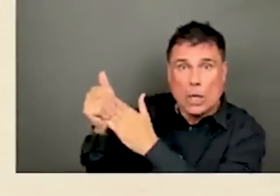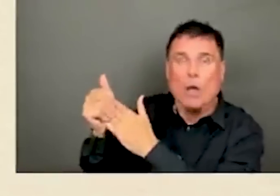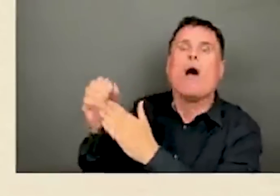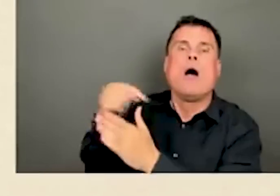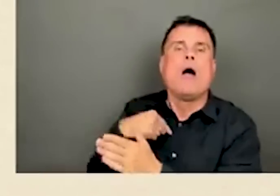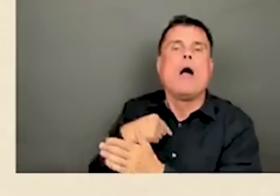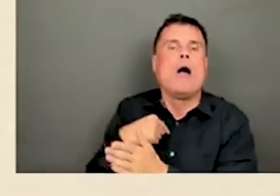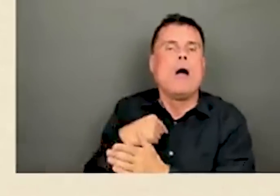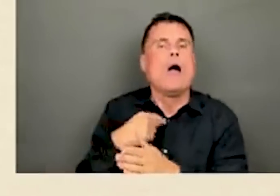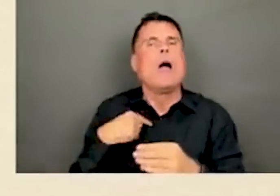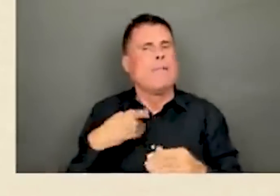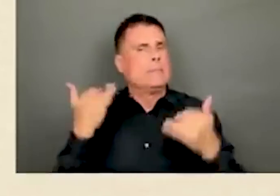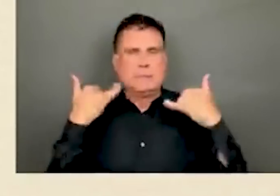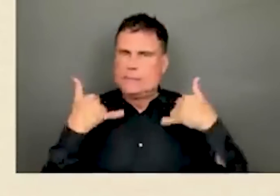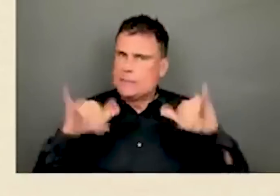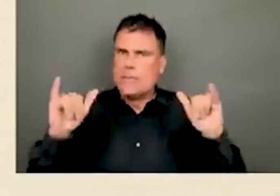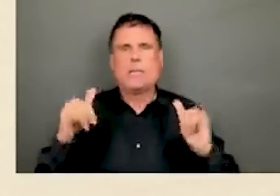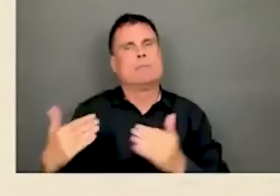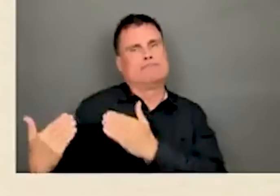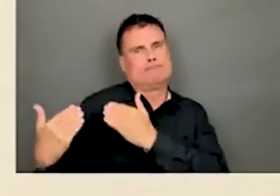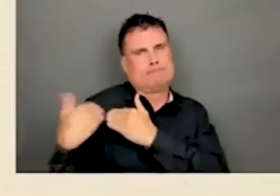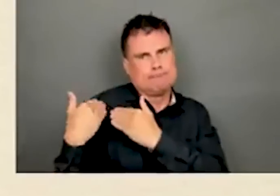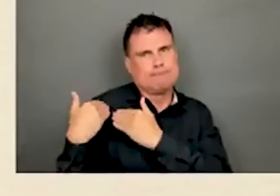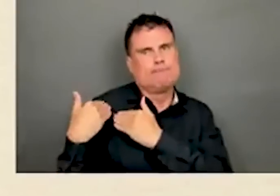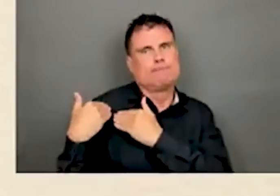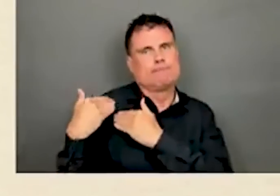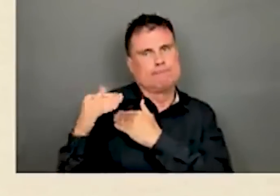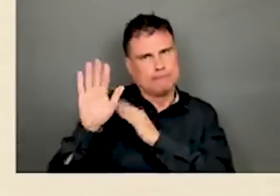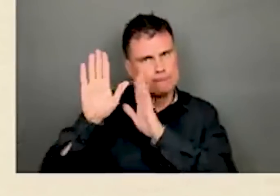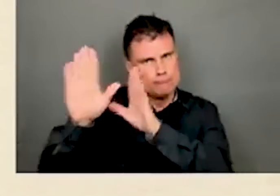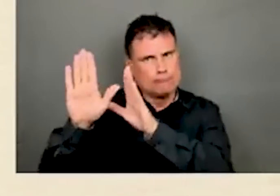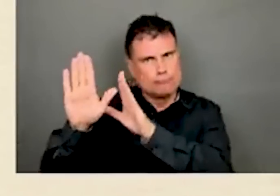with the people in my great community. Les, do you have a follow-up?